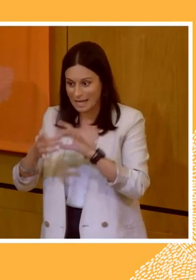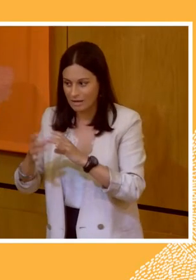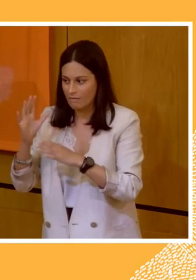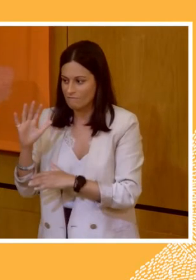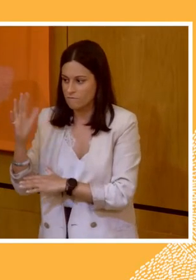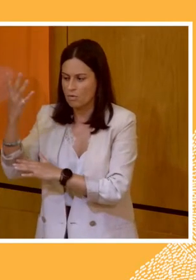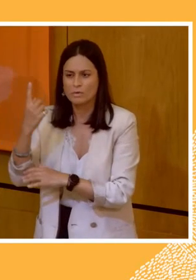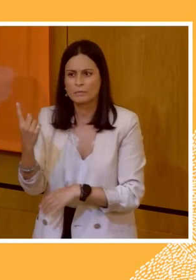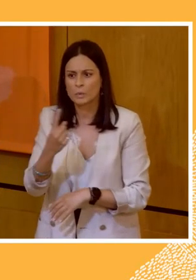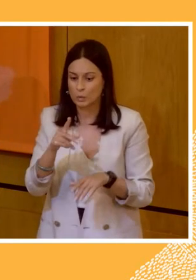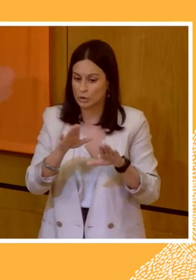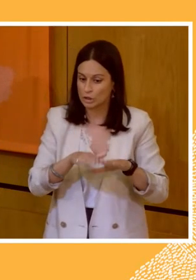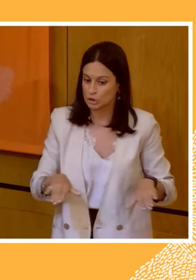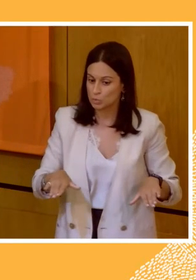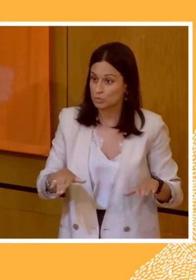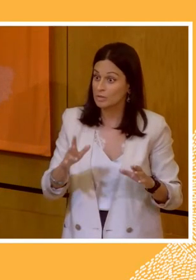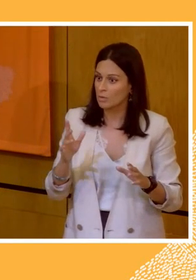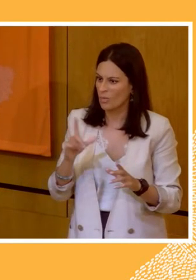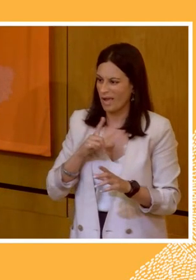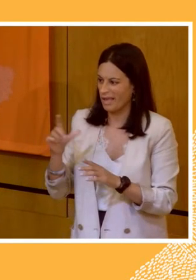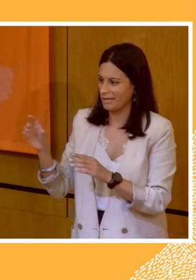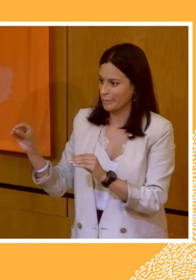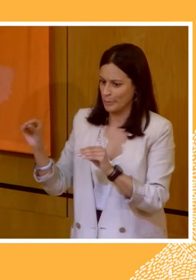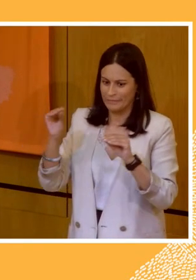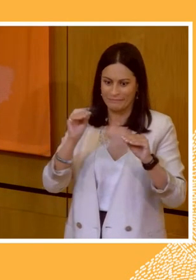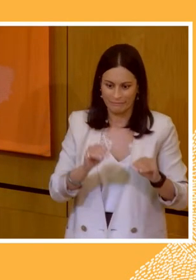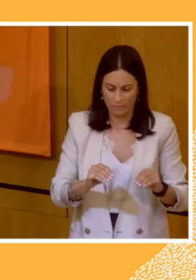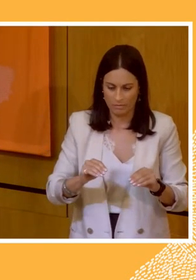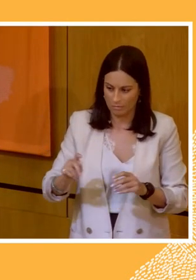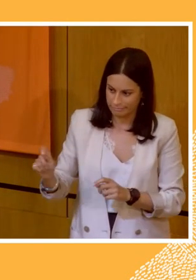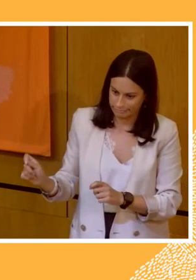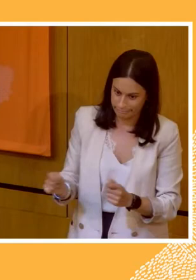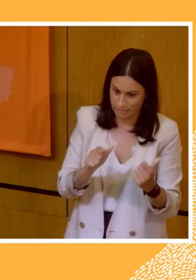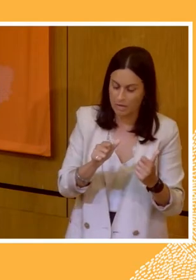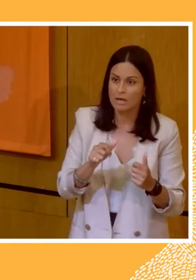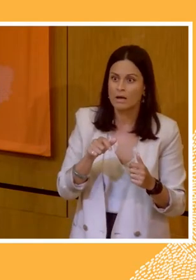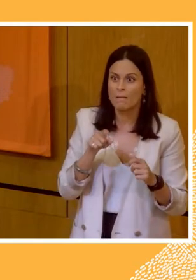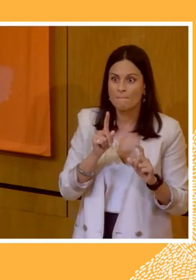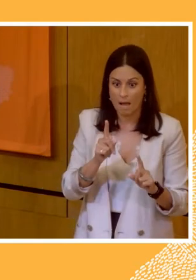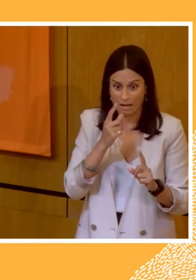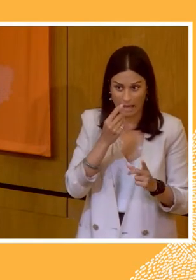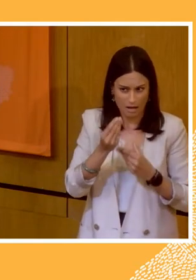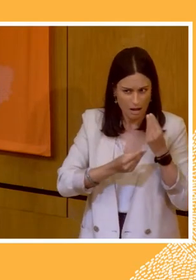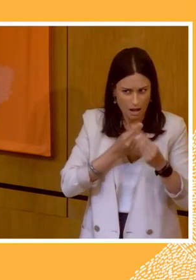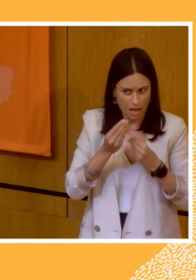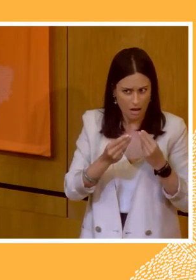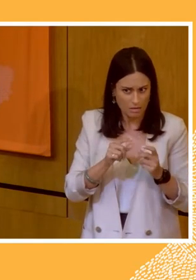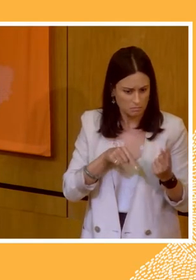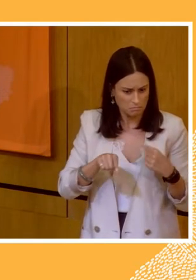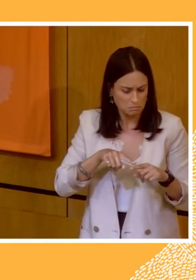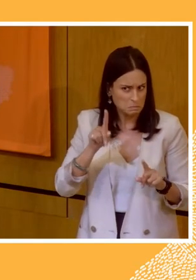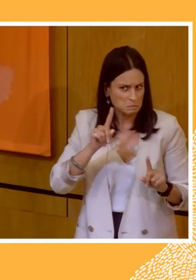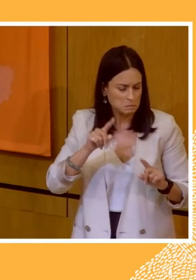children in Sylvia's communities. I'm just curious if you could elaborate on that.